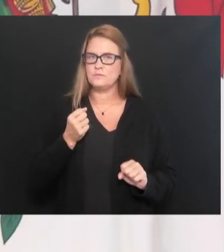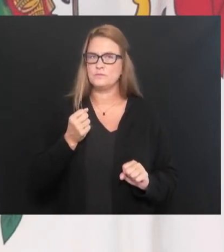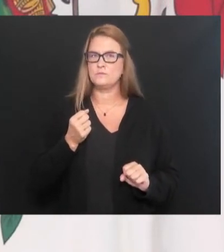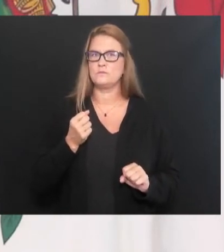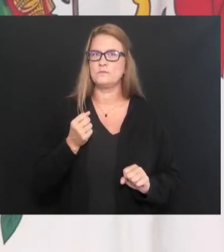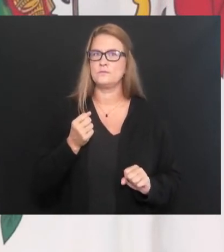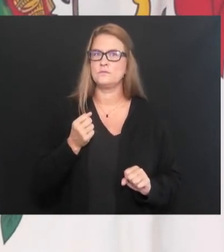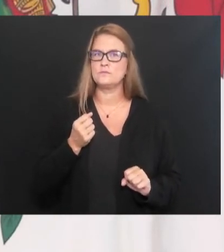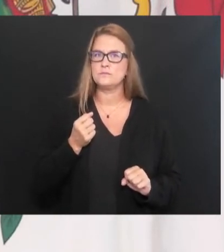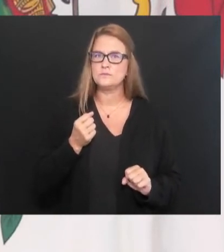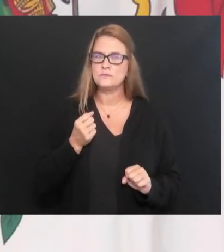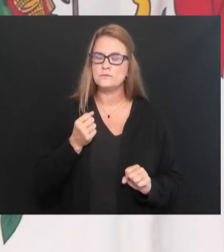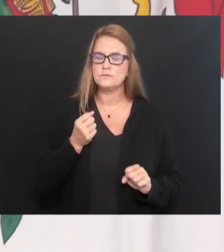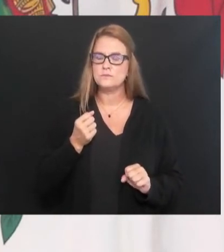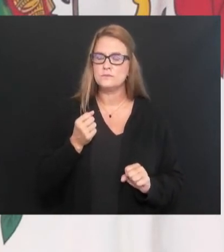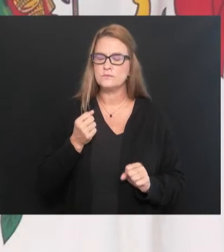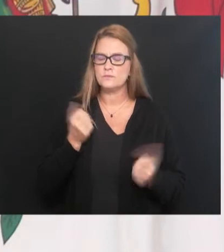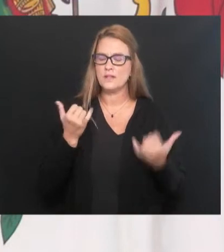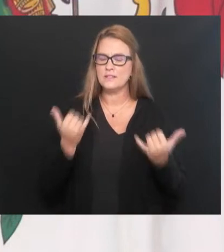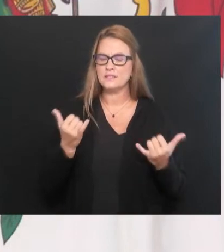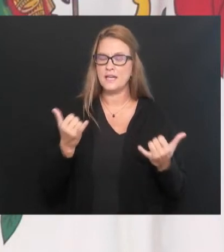today, with